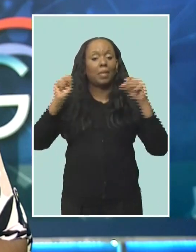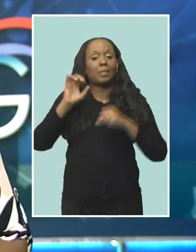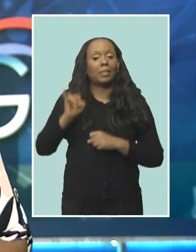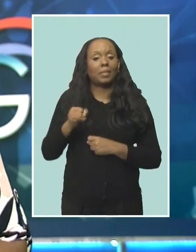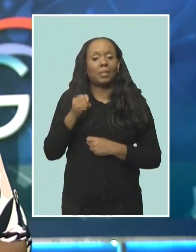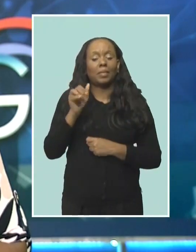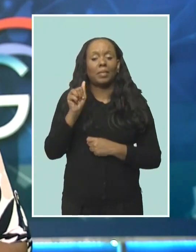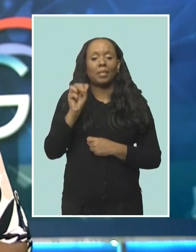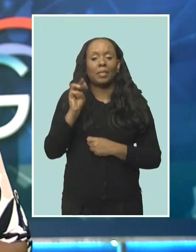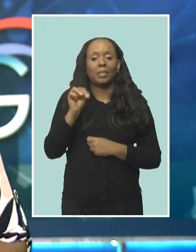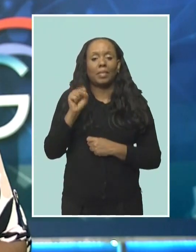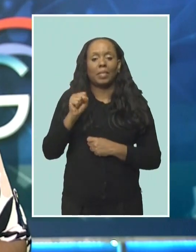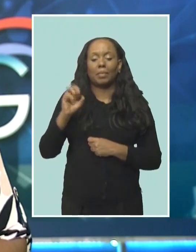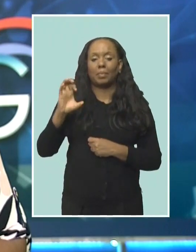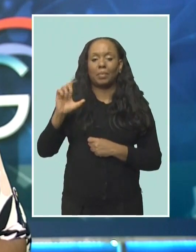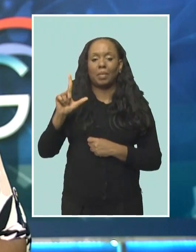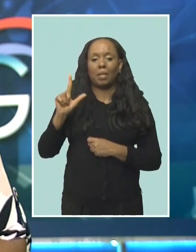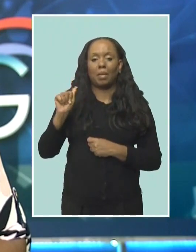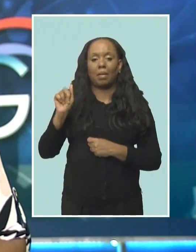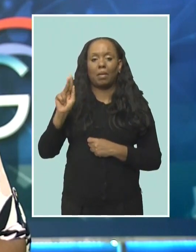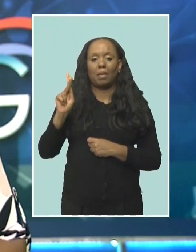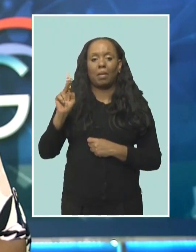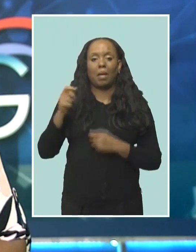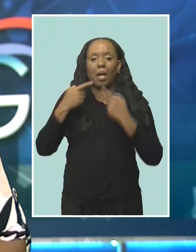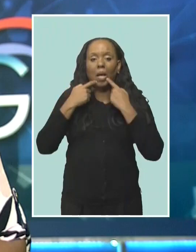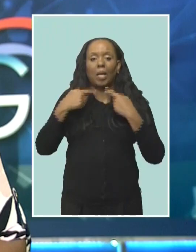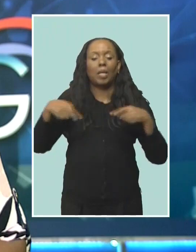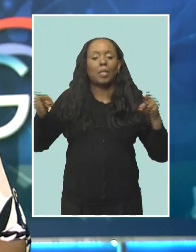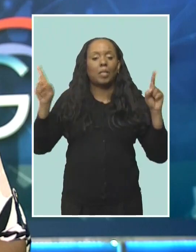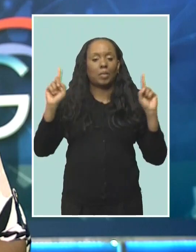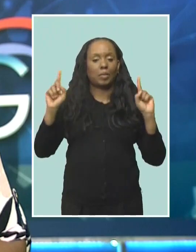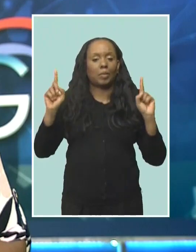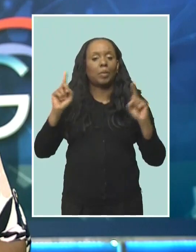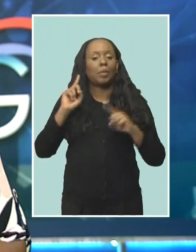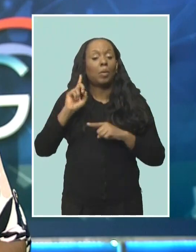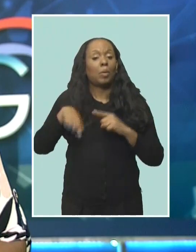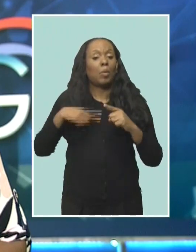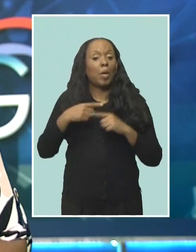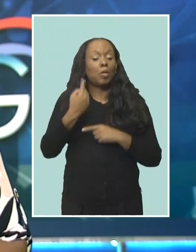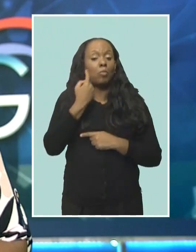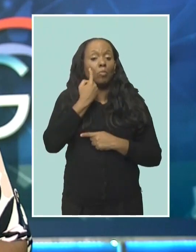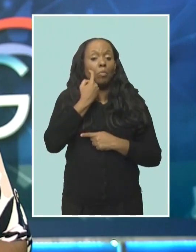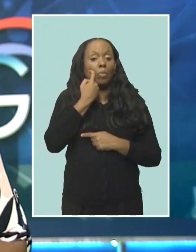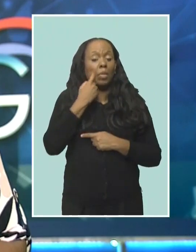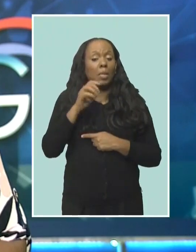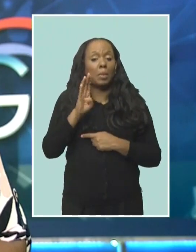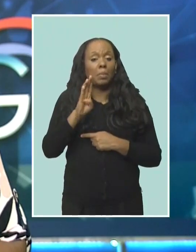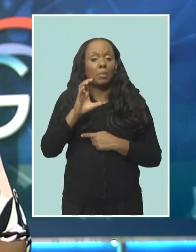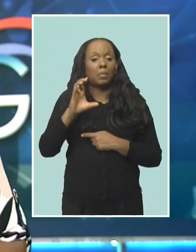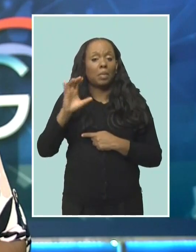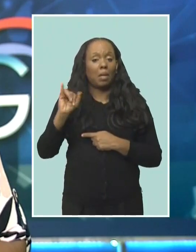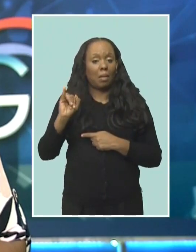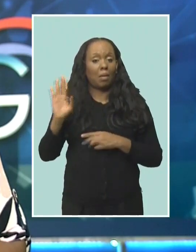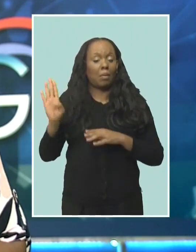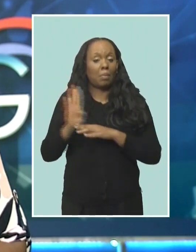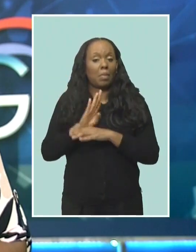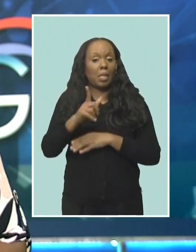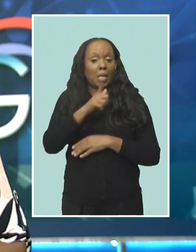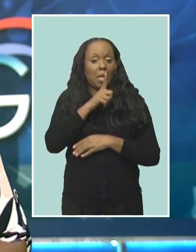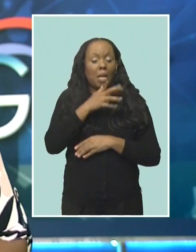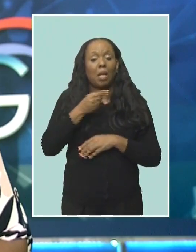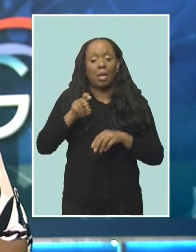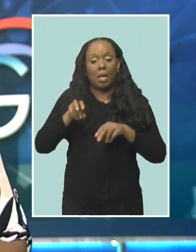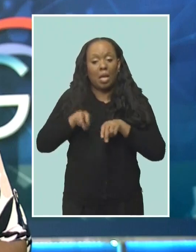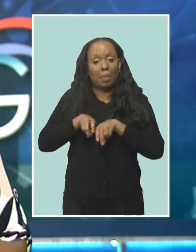President James Clark made the announcement while addressing a recently held Barbados Chamber of Commerce and Industry business luncheon and panel